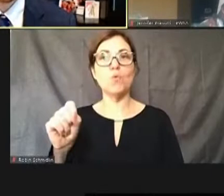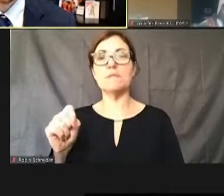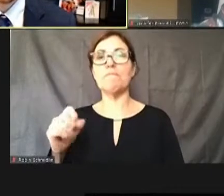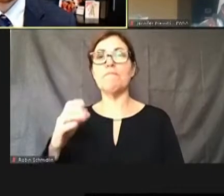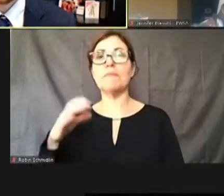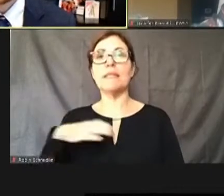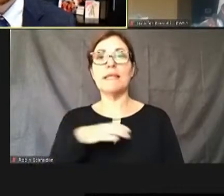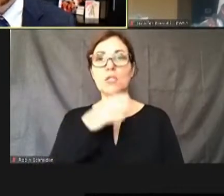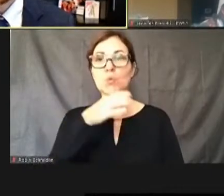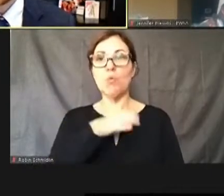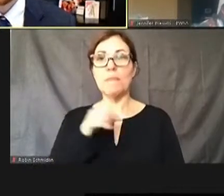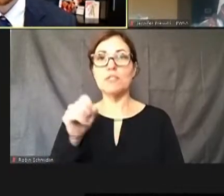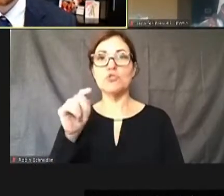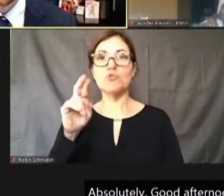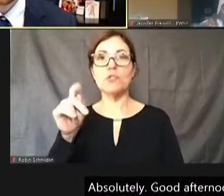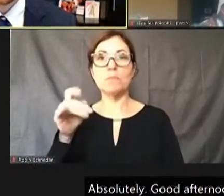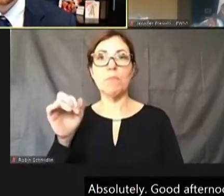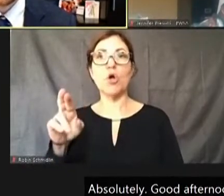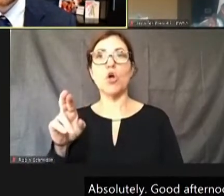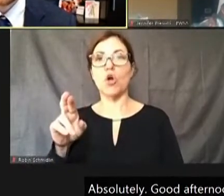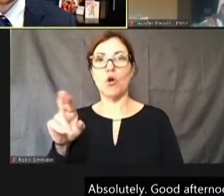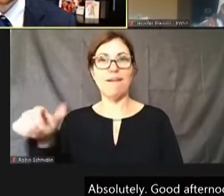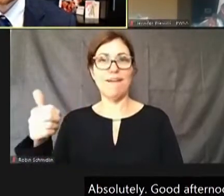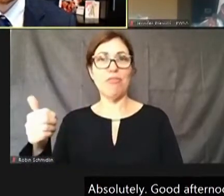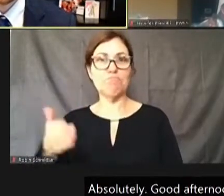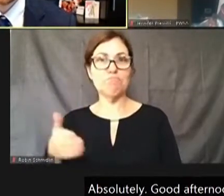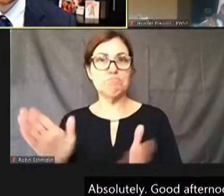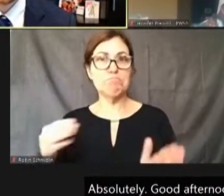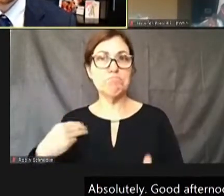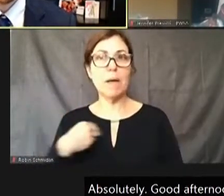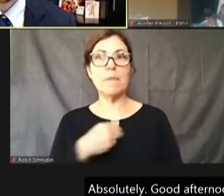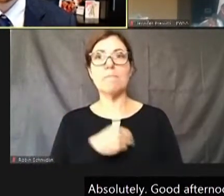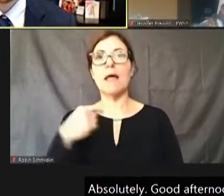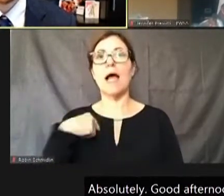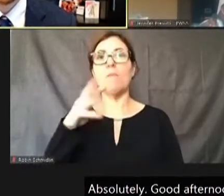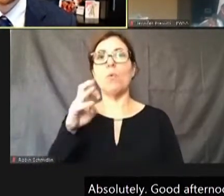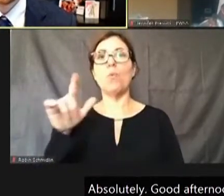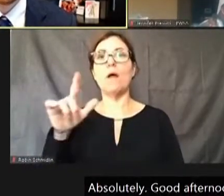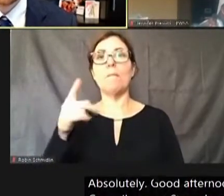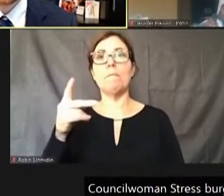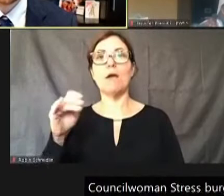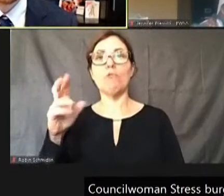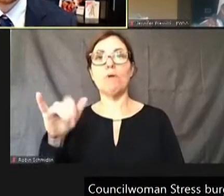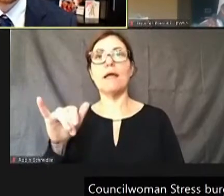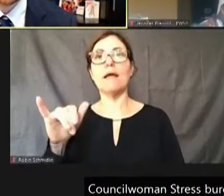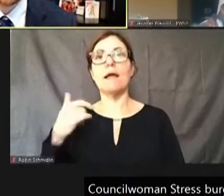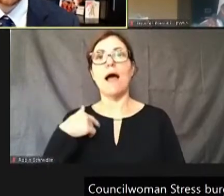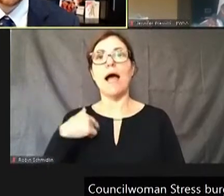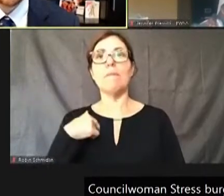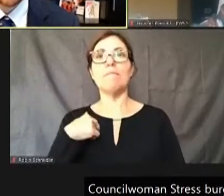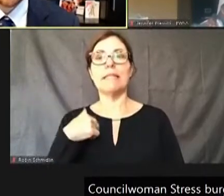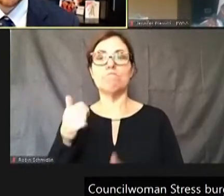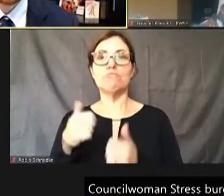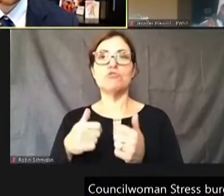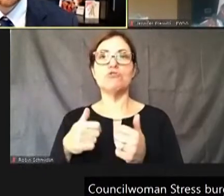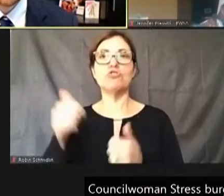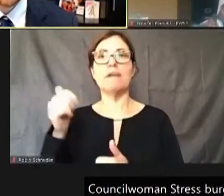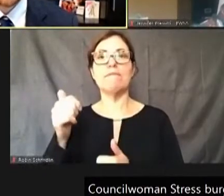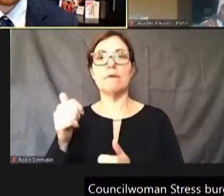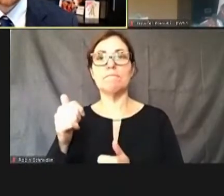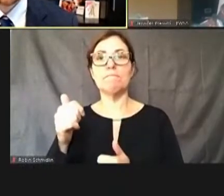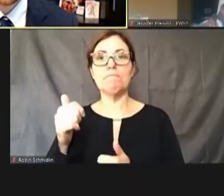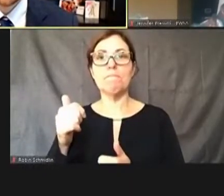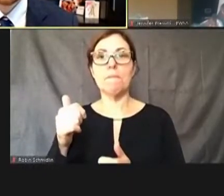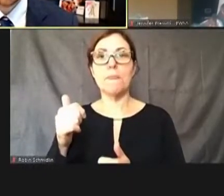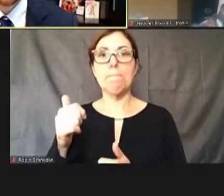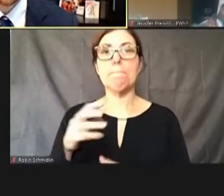Strasburger and members of the public. I'm Will Pickering. I am the Chief Executive Officer of the Pittsburgh Water and Sewer Authority, and I am joined today